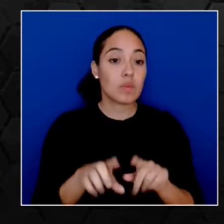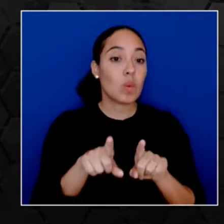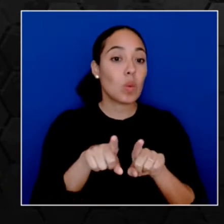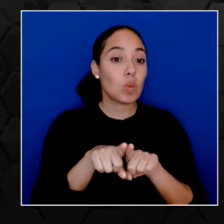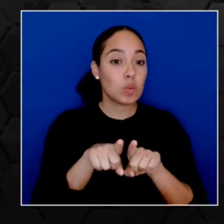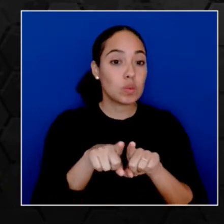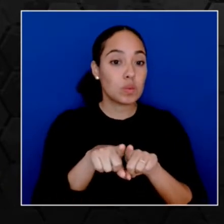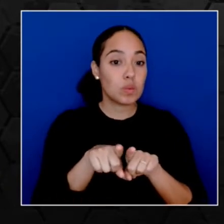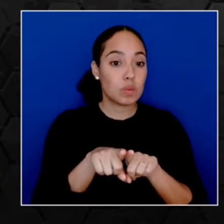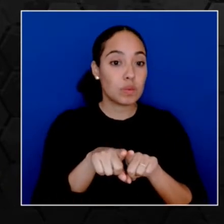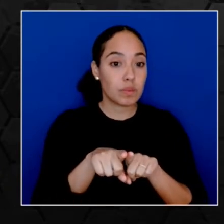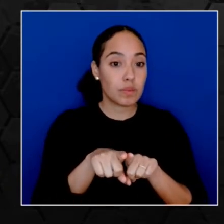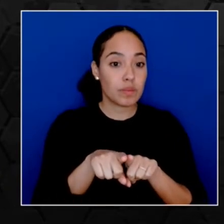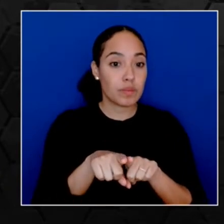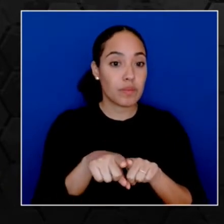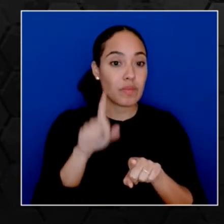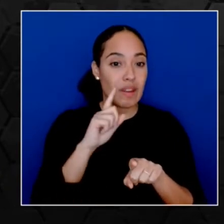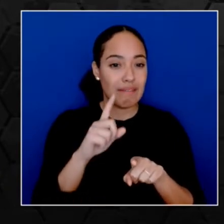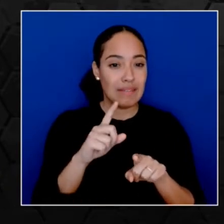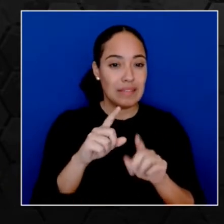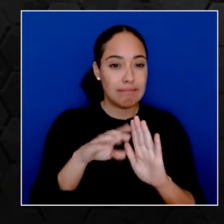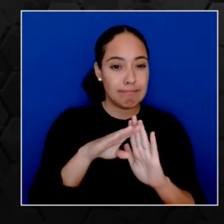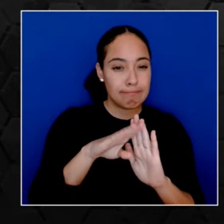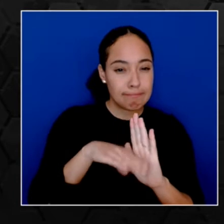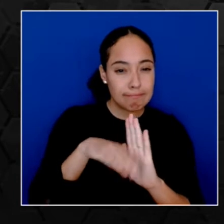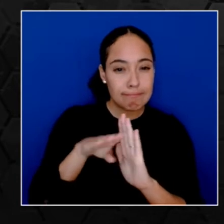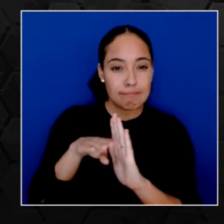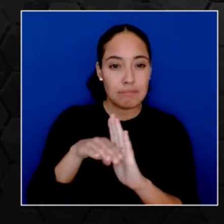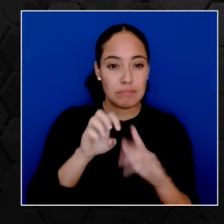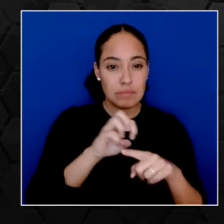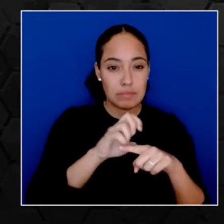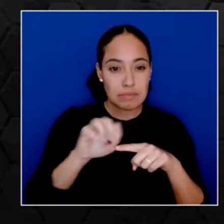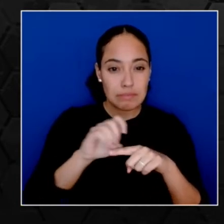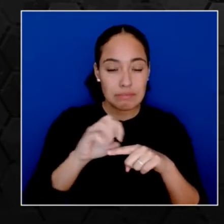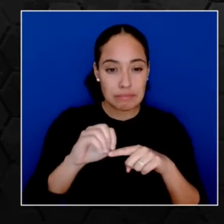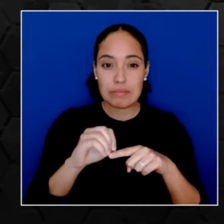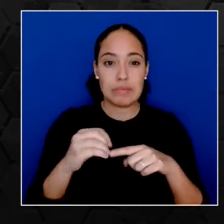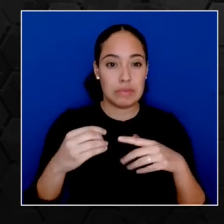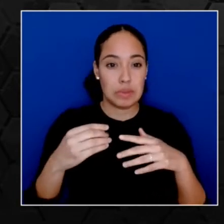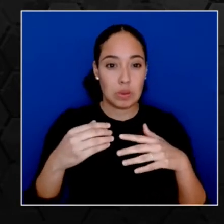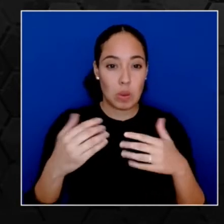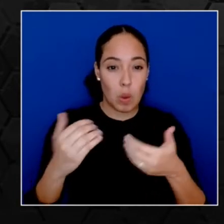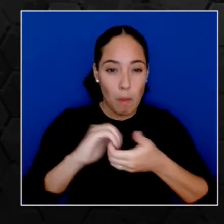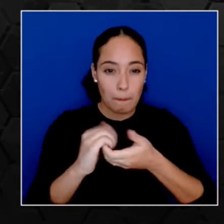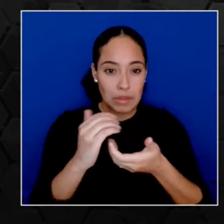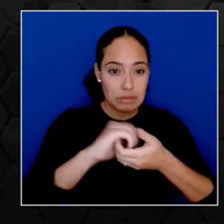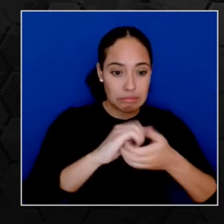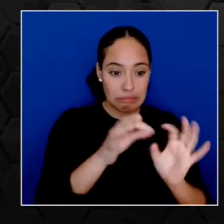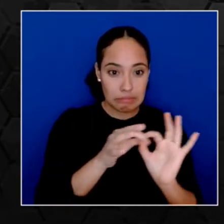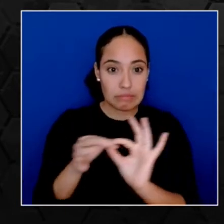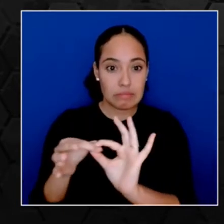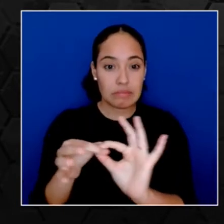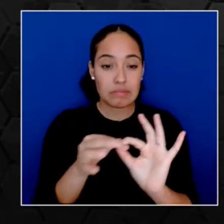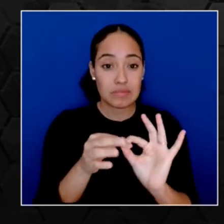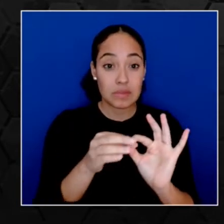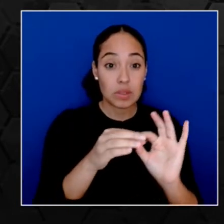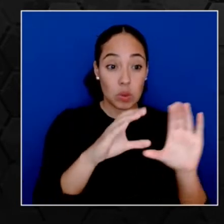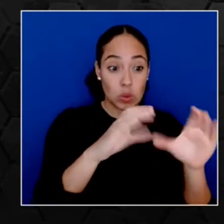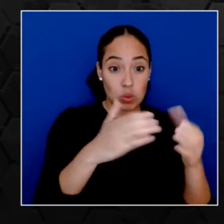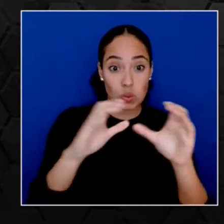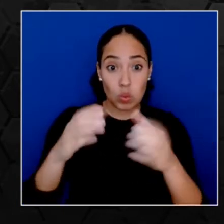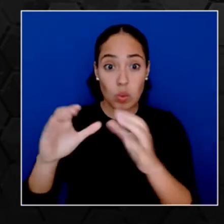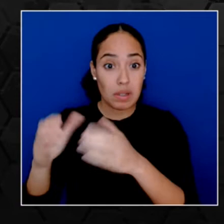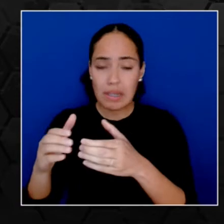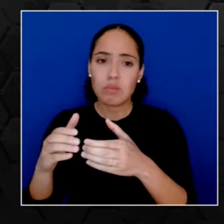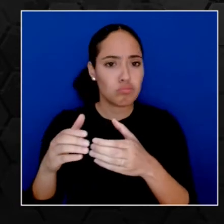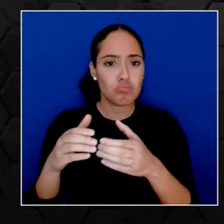alternative to rank-based recommendation system. Like instead of sorting etc., we can also use the weighted average. So based on the weighted average technique, we